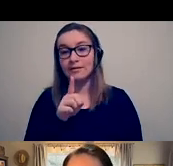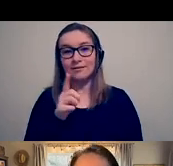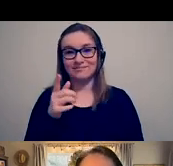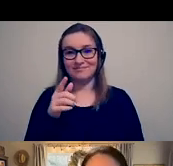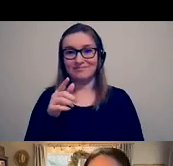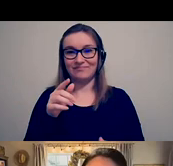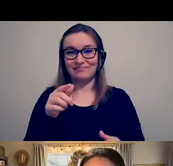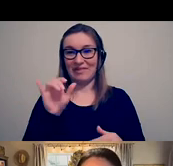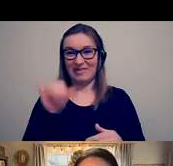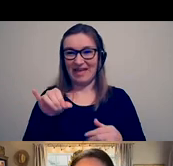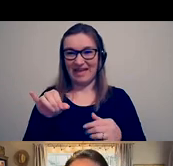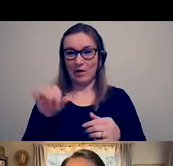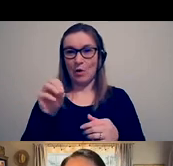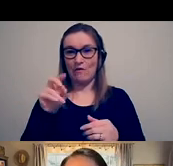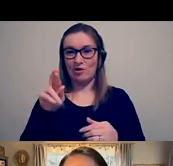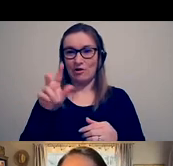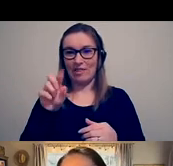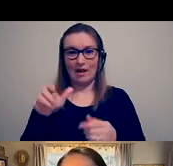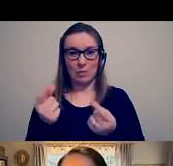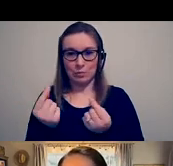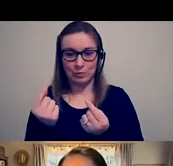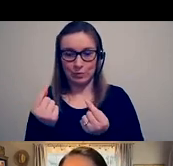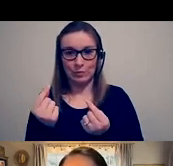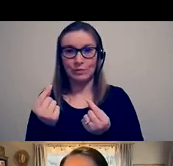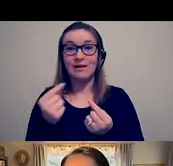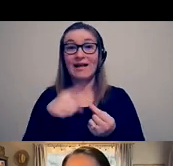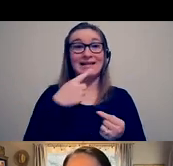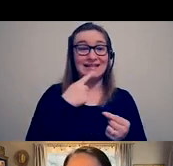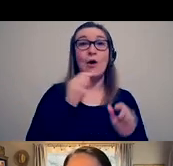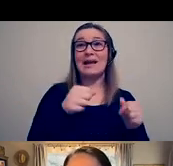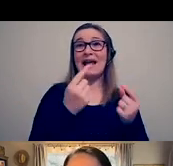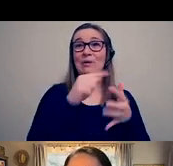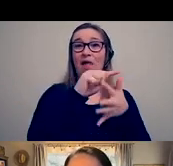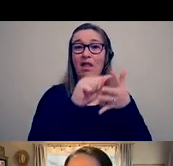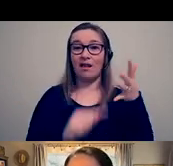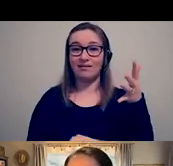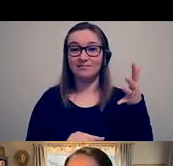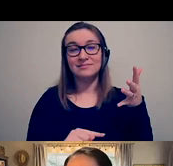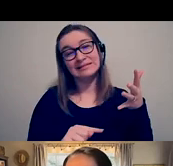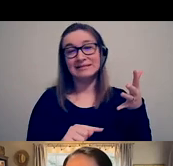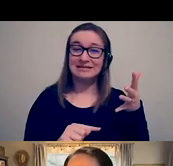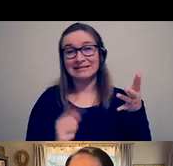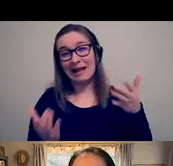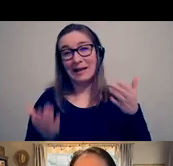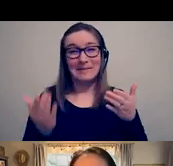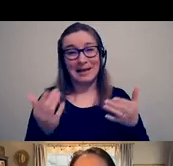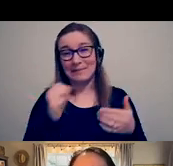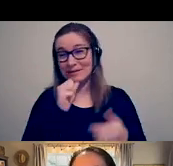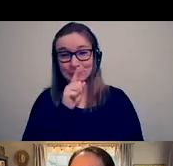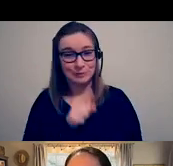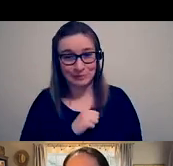is, and what some of the things that they say they can do that maybe are less truthful